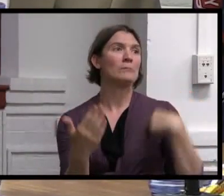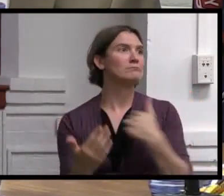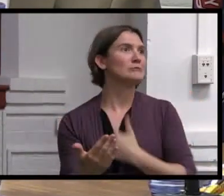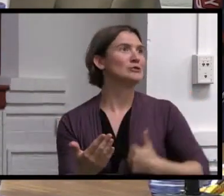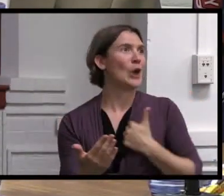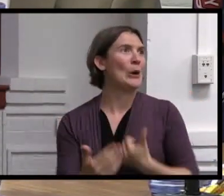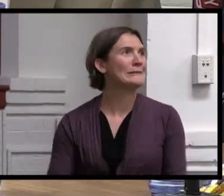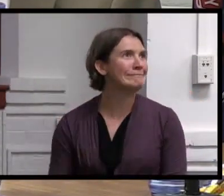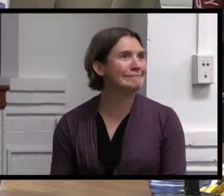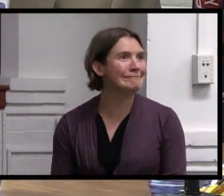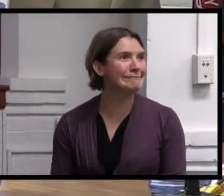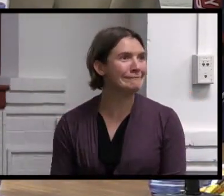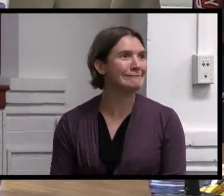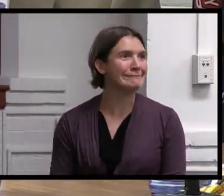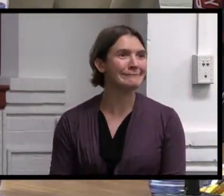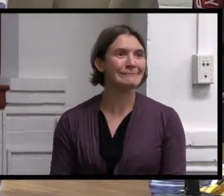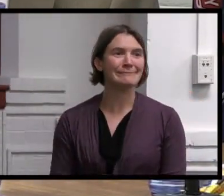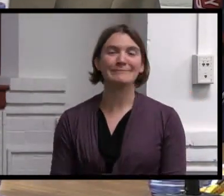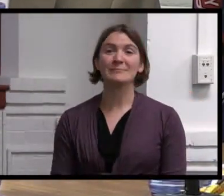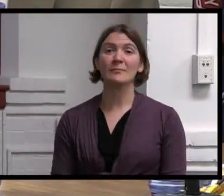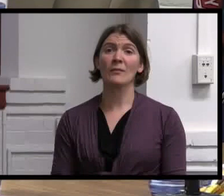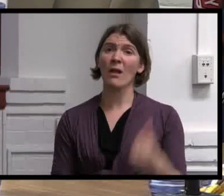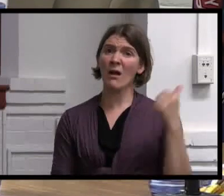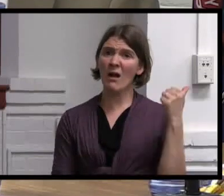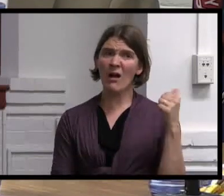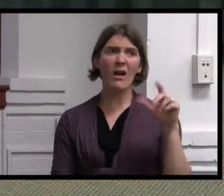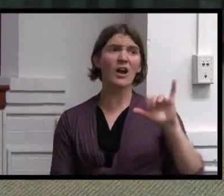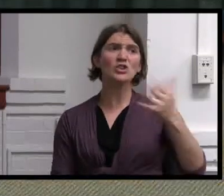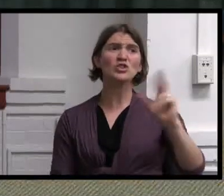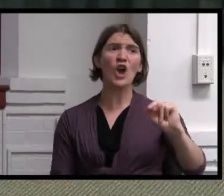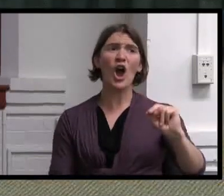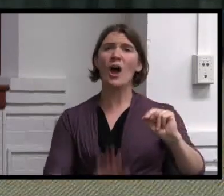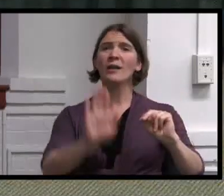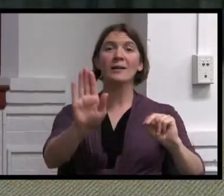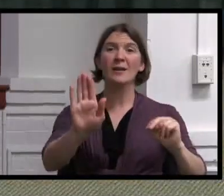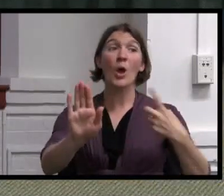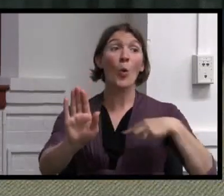right. So I don't think nobody's dropping the ball.